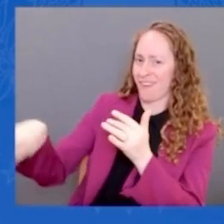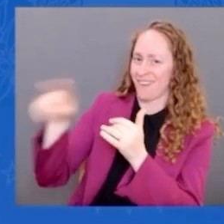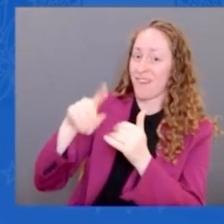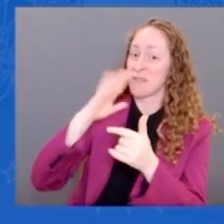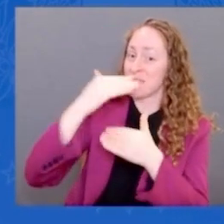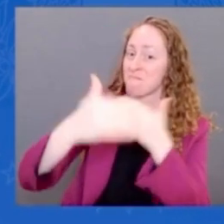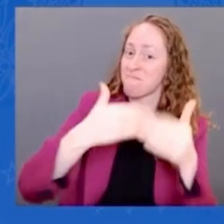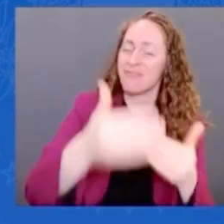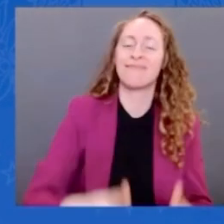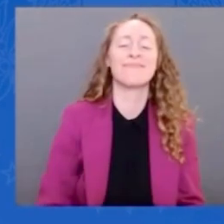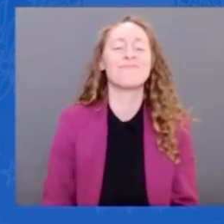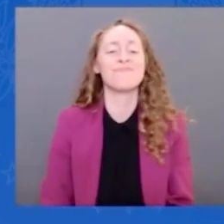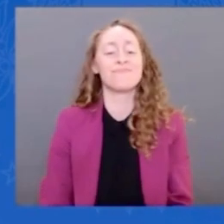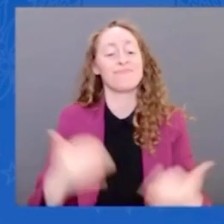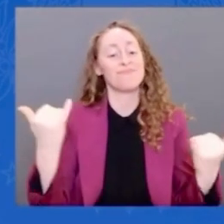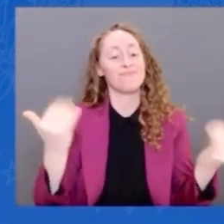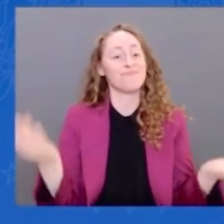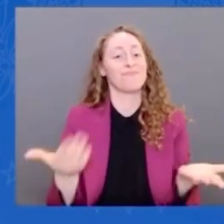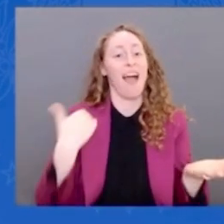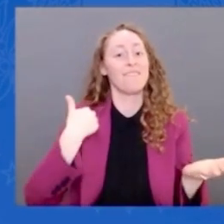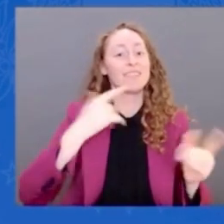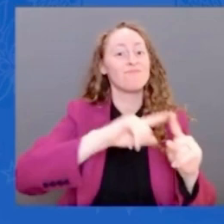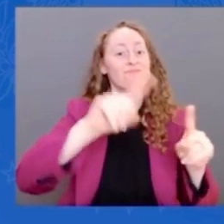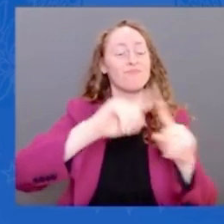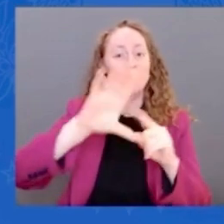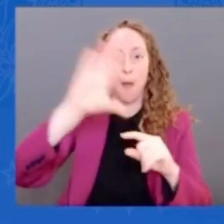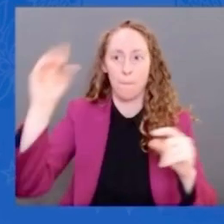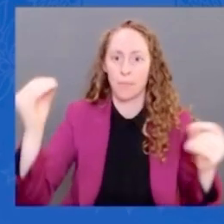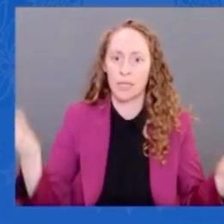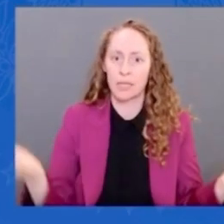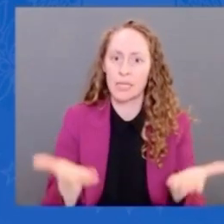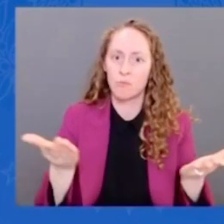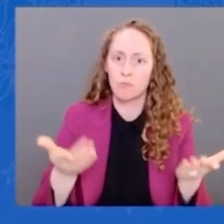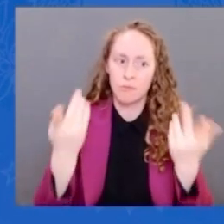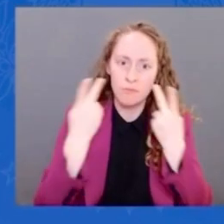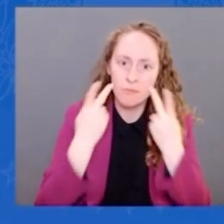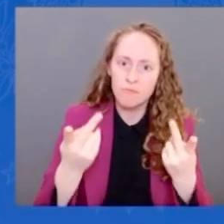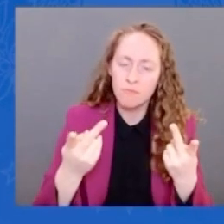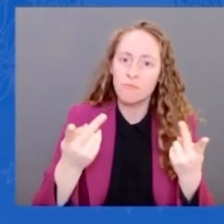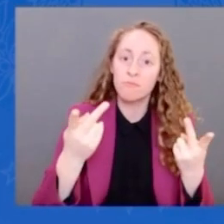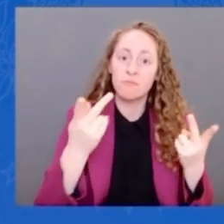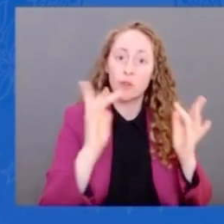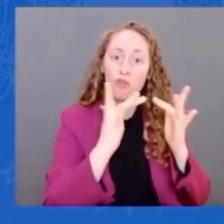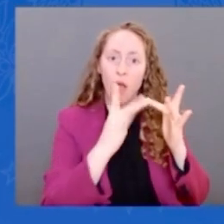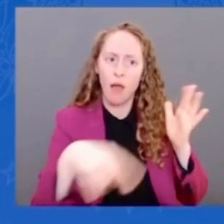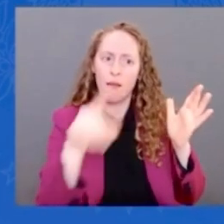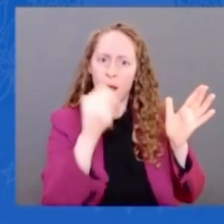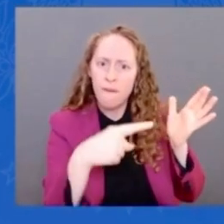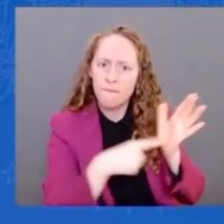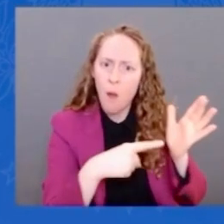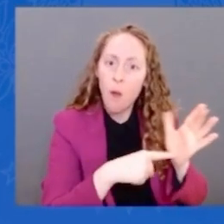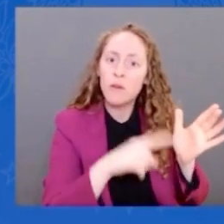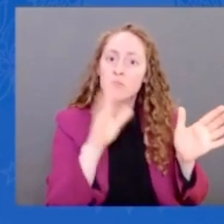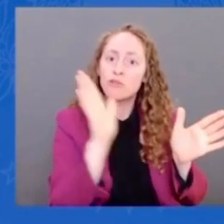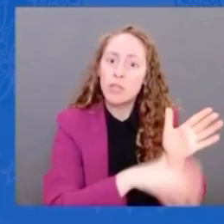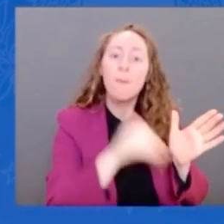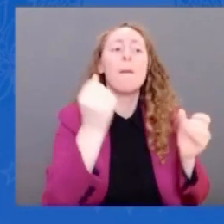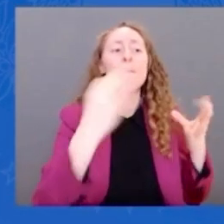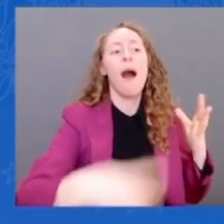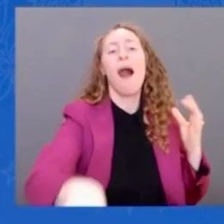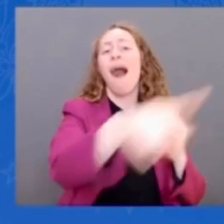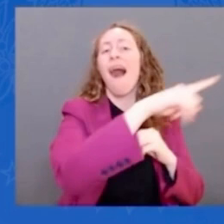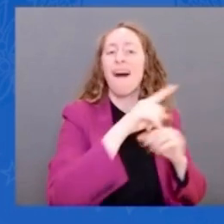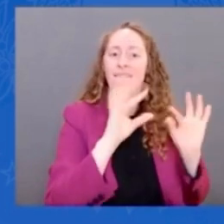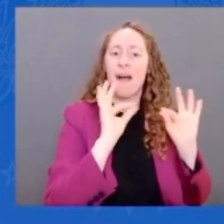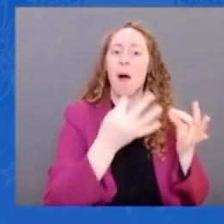internet for tens of millions of households. So now families who are eligible can select a plan from a participating